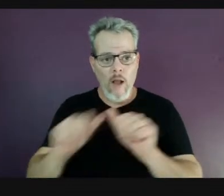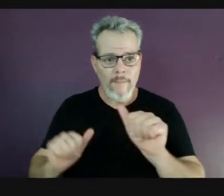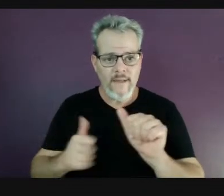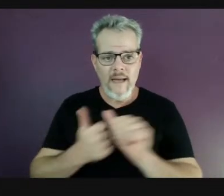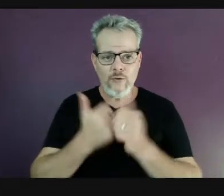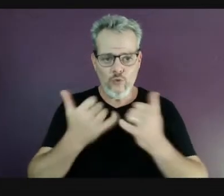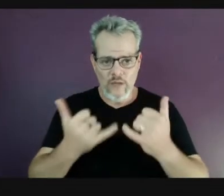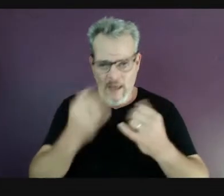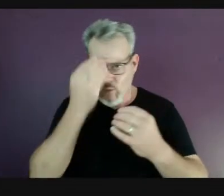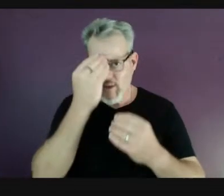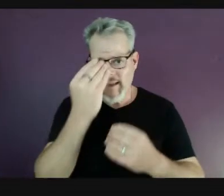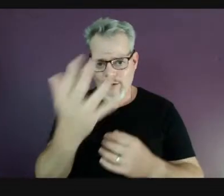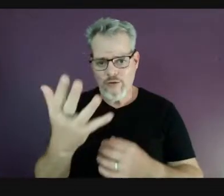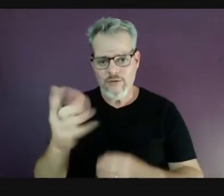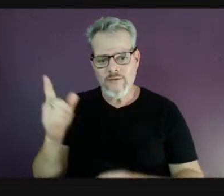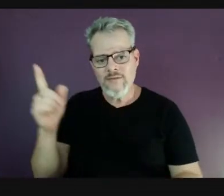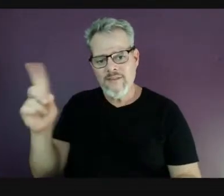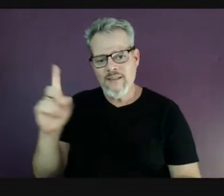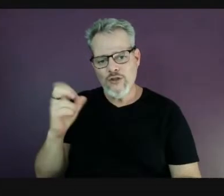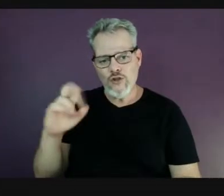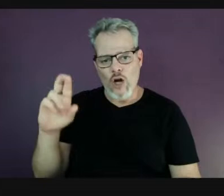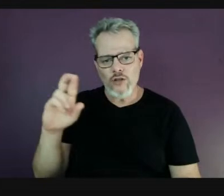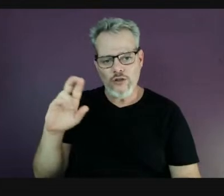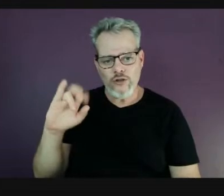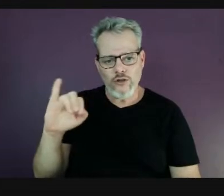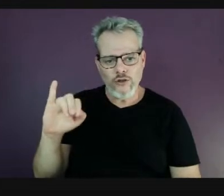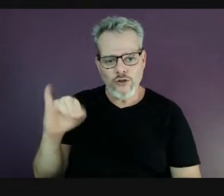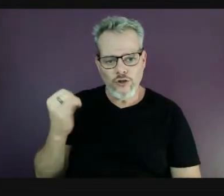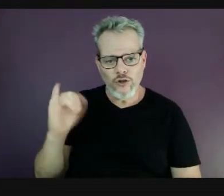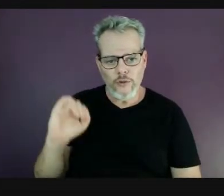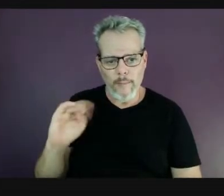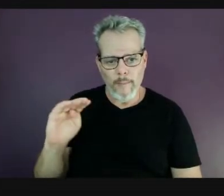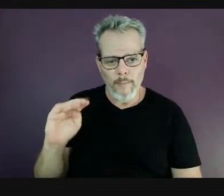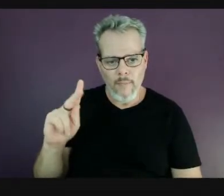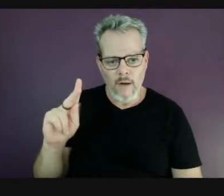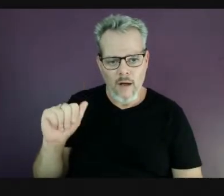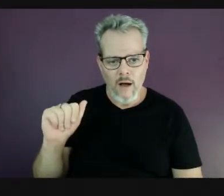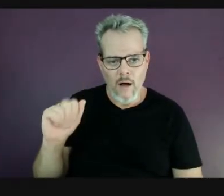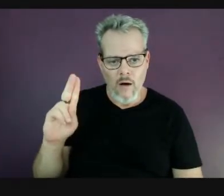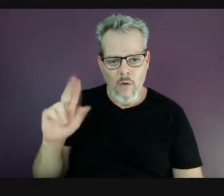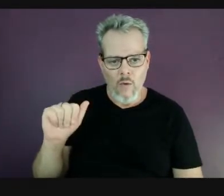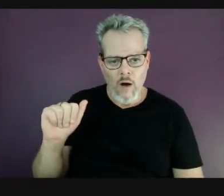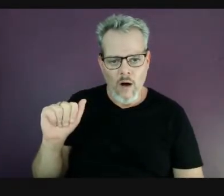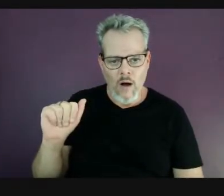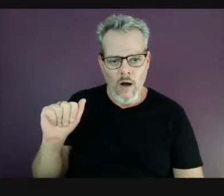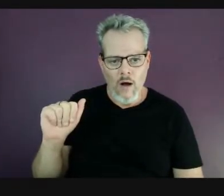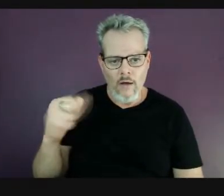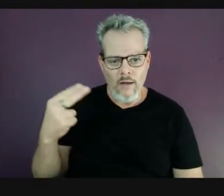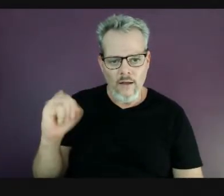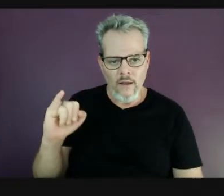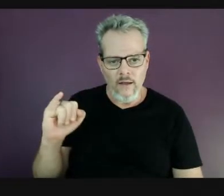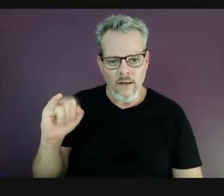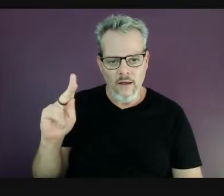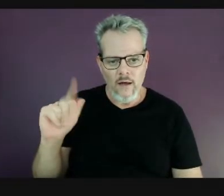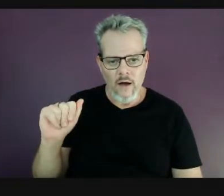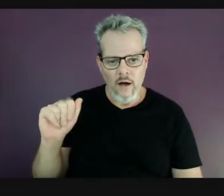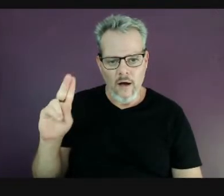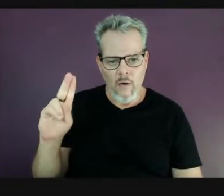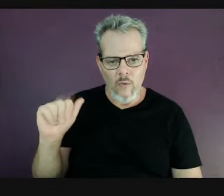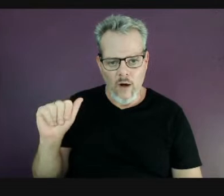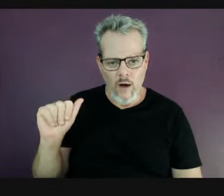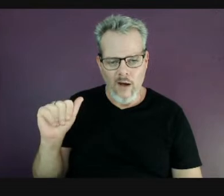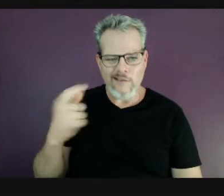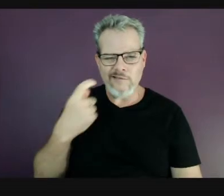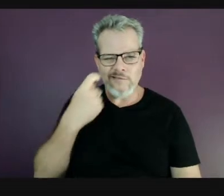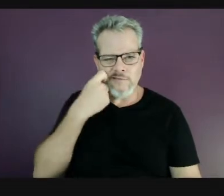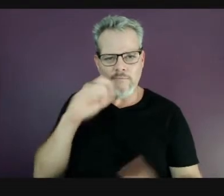Jim Kawikawa was the first Native Hawaiian to lead HVO this past weekend on Sunday.